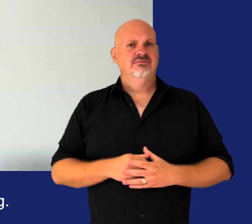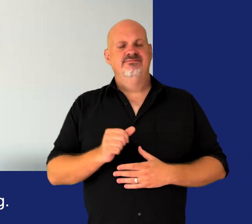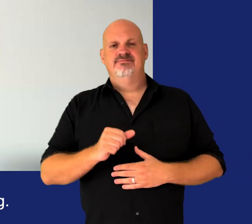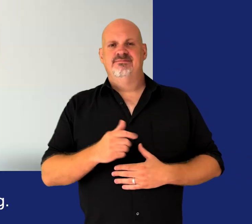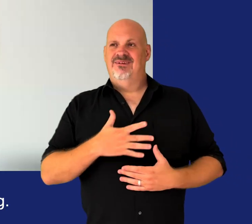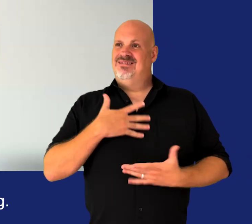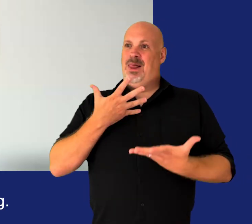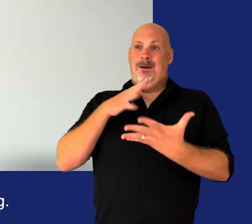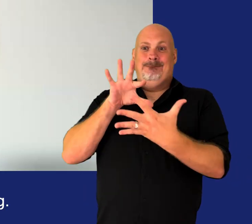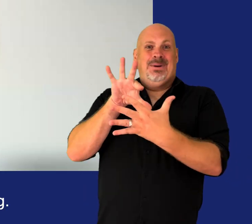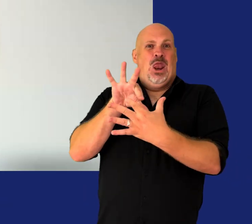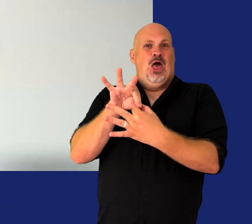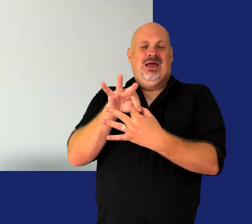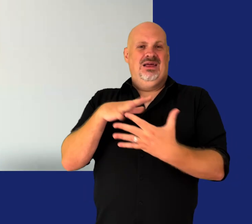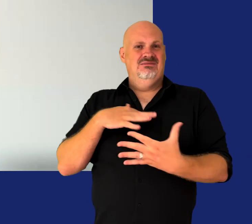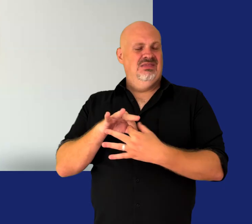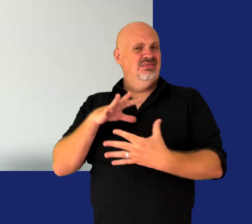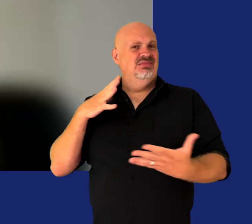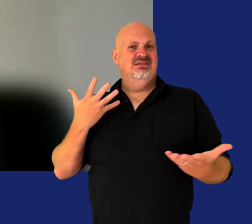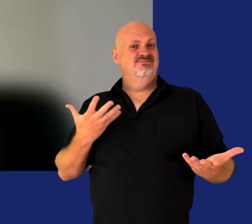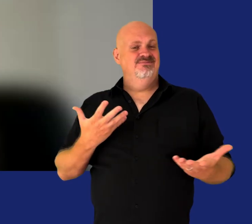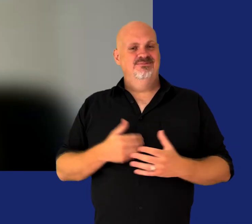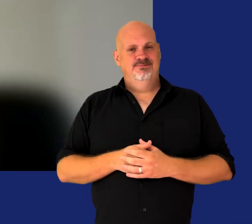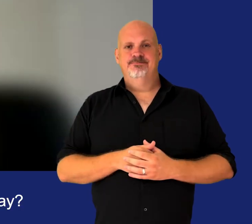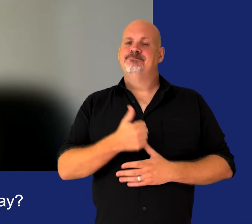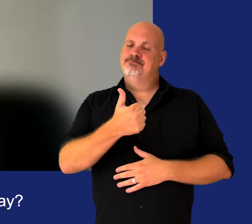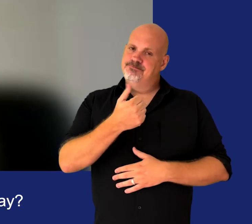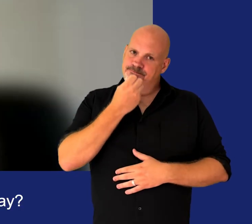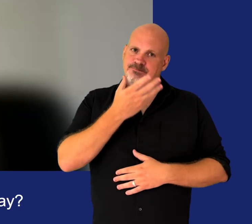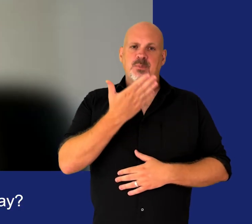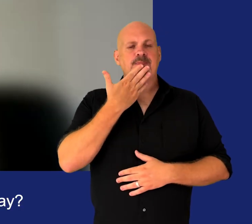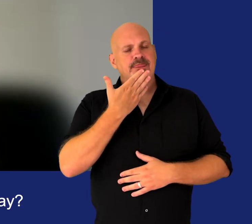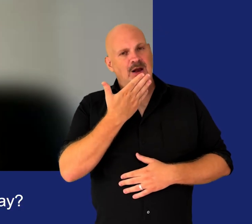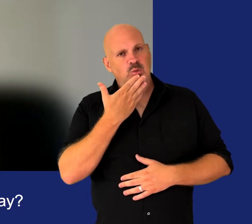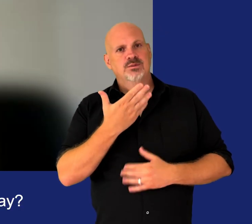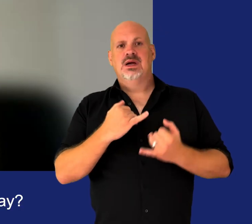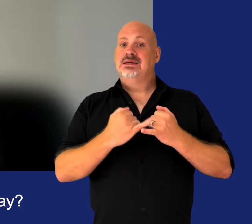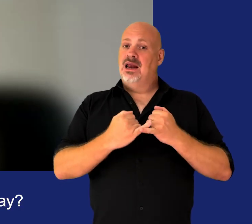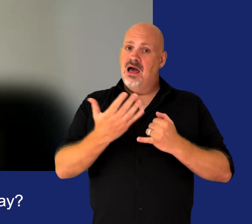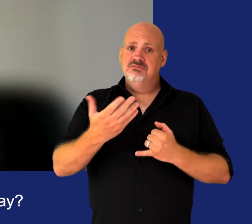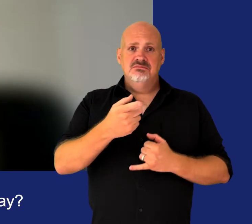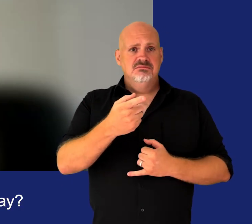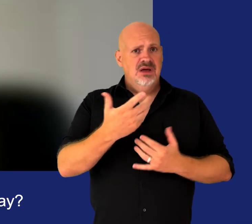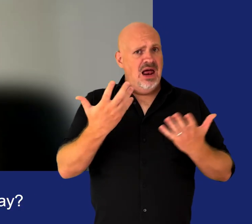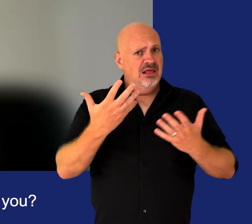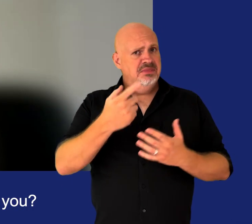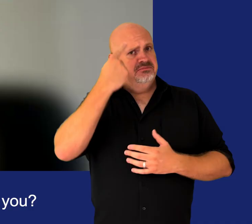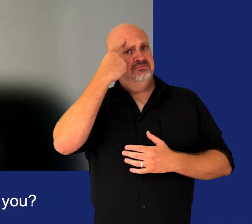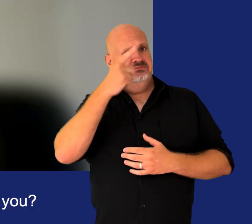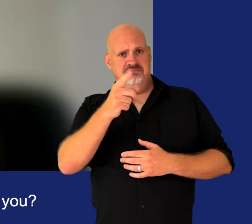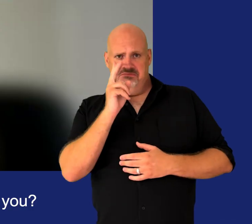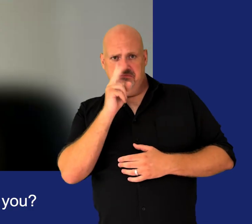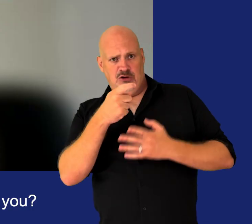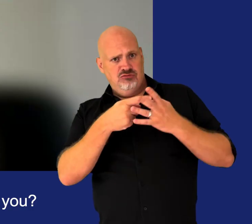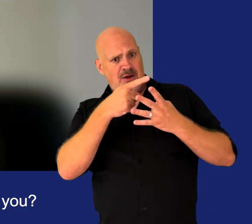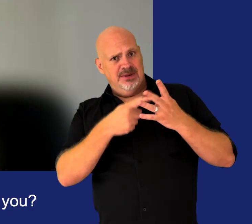Doesn't create a sense of belonging. No. Okay, lovely, thank you. Santana, anything that you'd like to say? Any